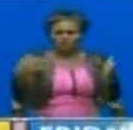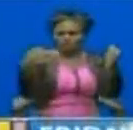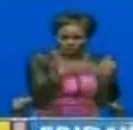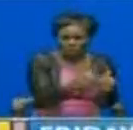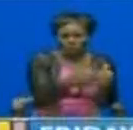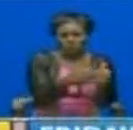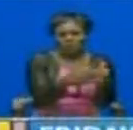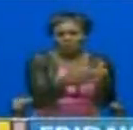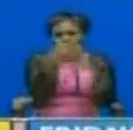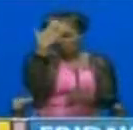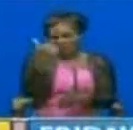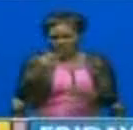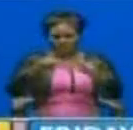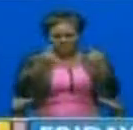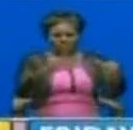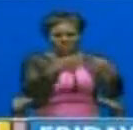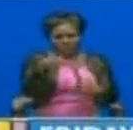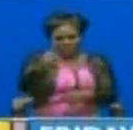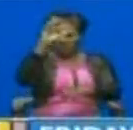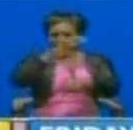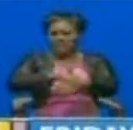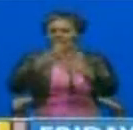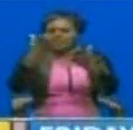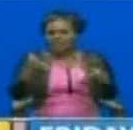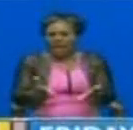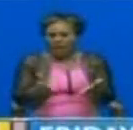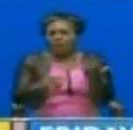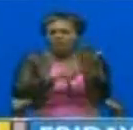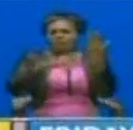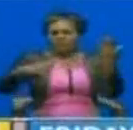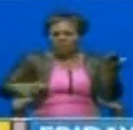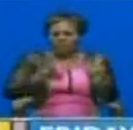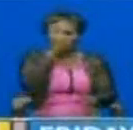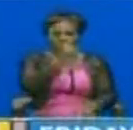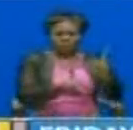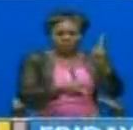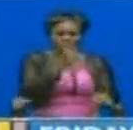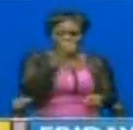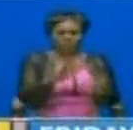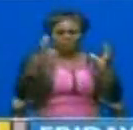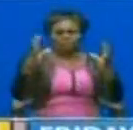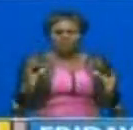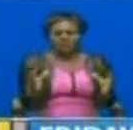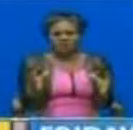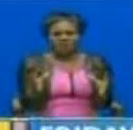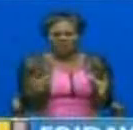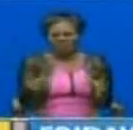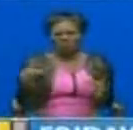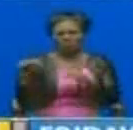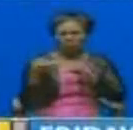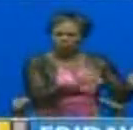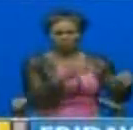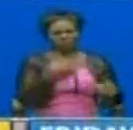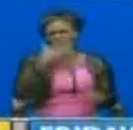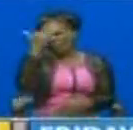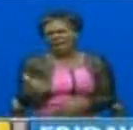screeched because of an injury. Now that the world famous athletic is making a big unanifinya. Ngoja kwanza unainterrupt.